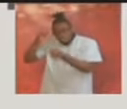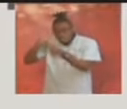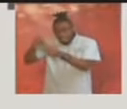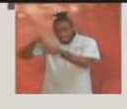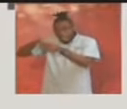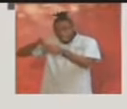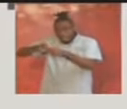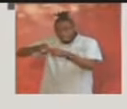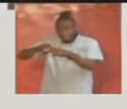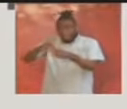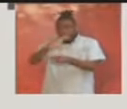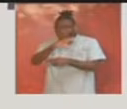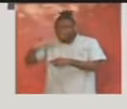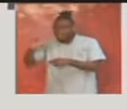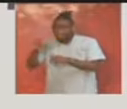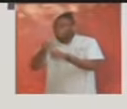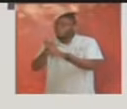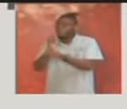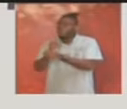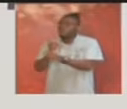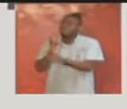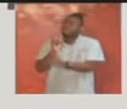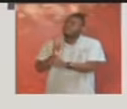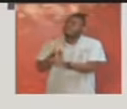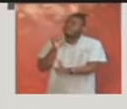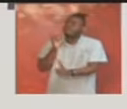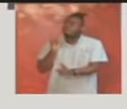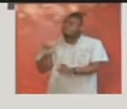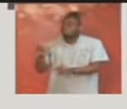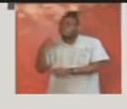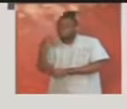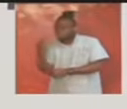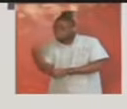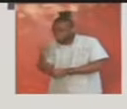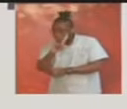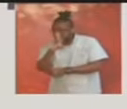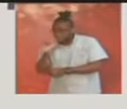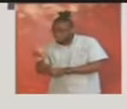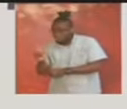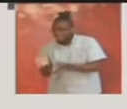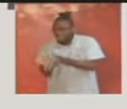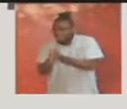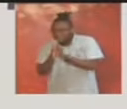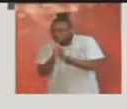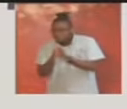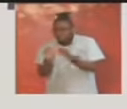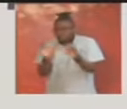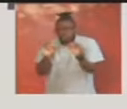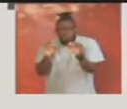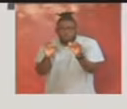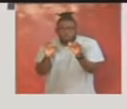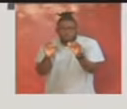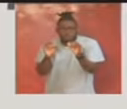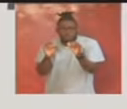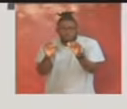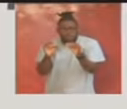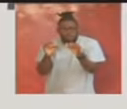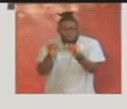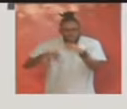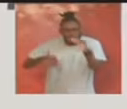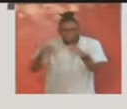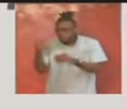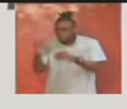that you represent before you put forward your 2 questions to our panelists, please. No more than 2. Please ask both at the same